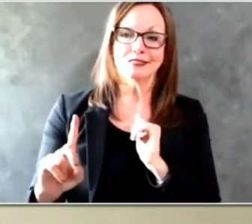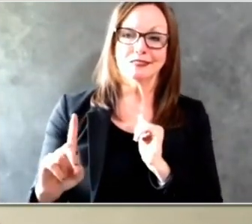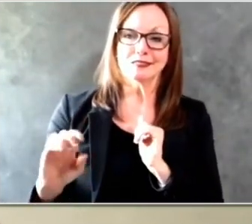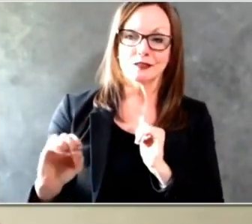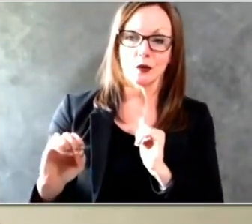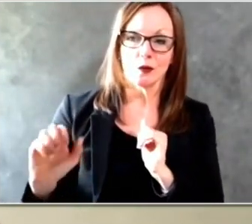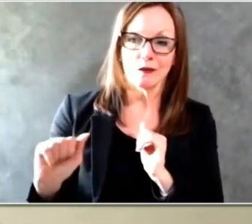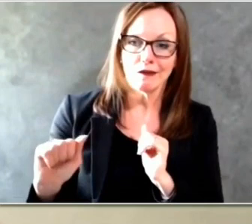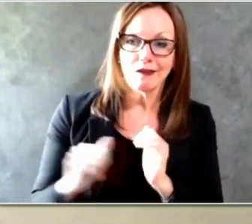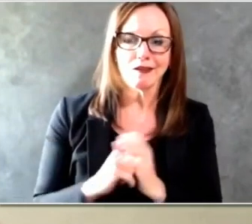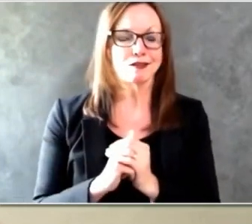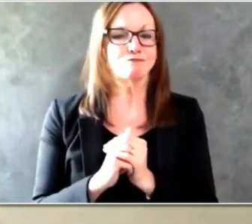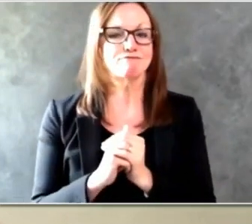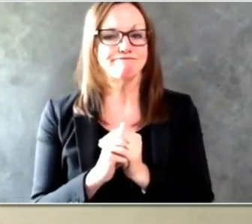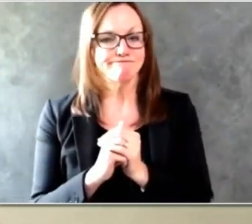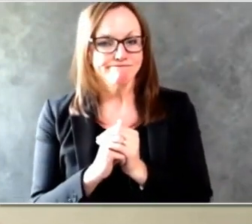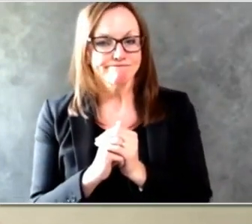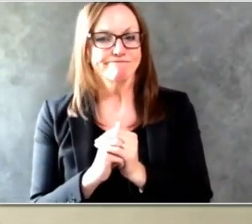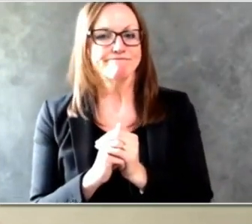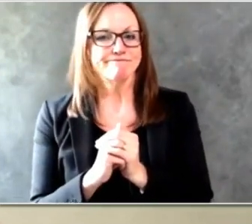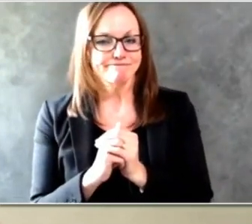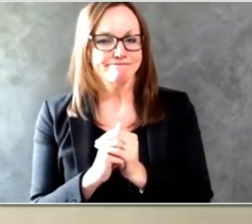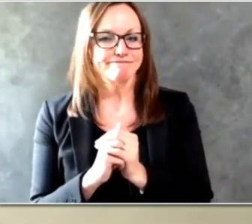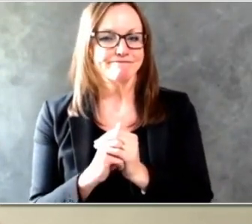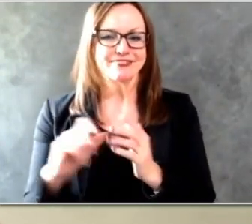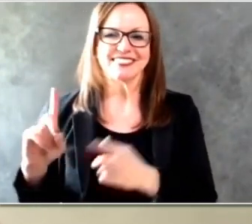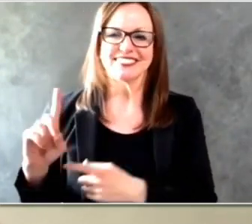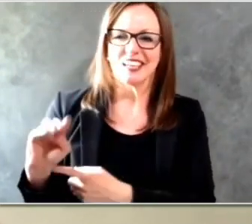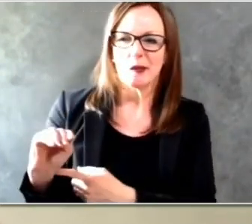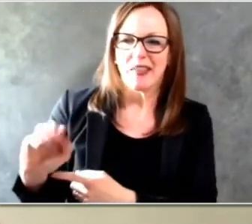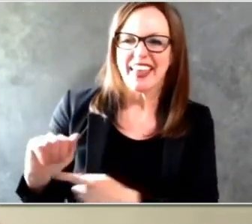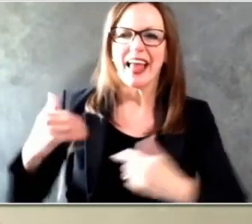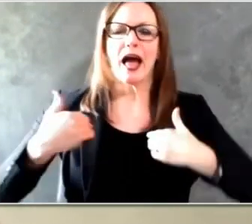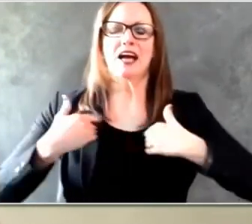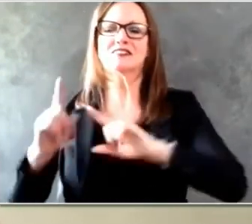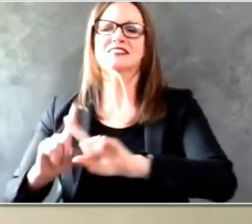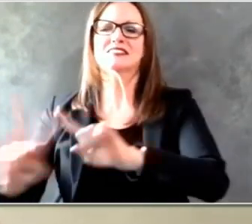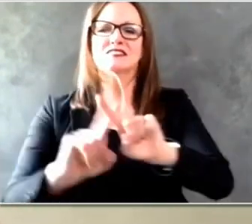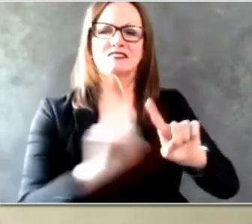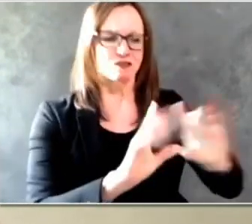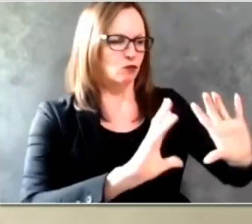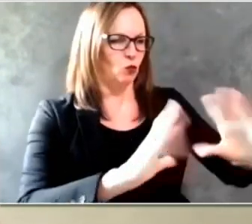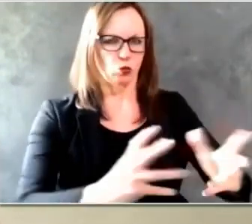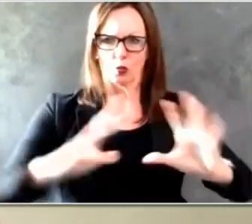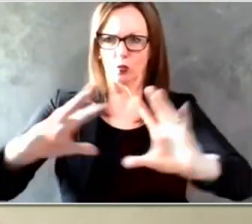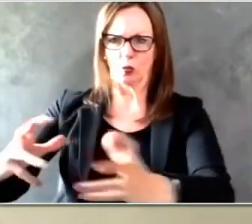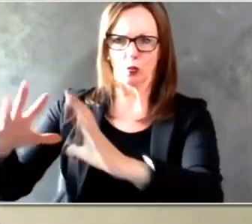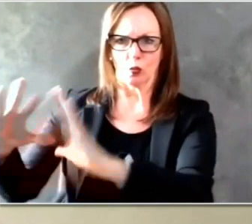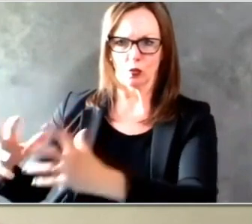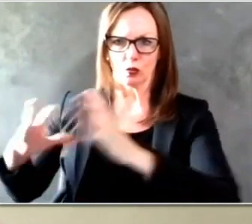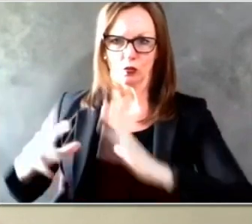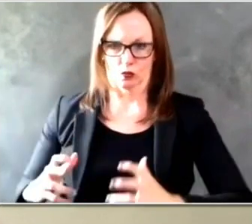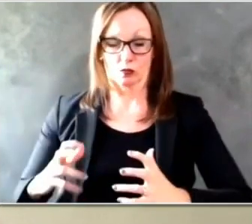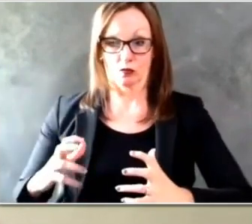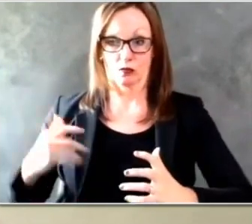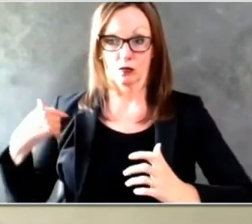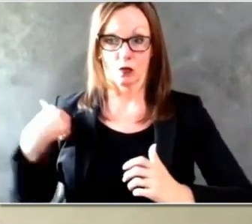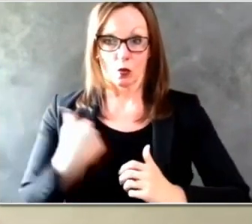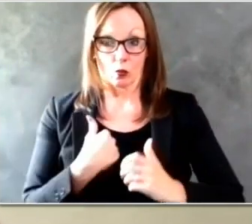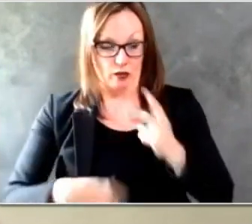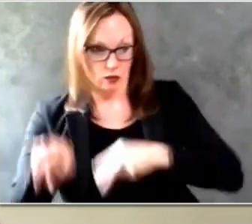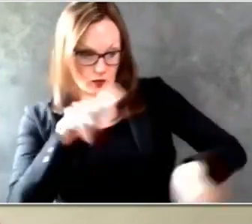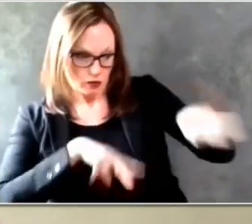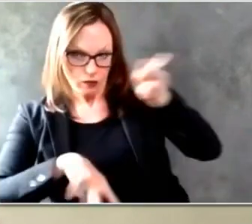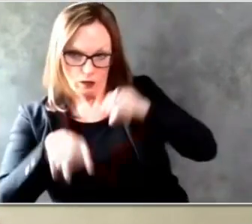the Wisconsin National Guard. And we have a meeting every day to go over those requests. And if we have to prioritize them in terms of